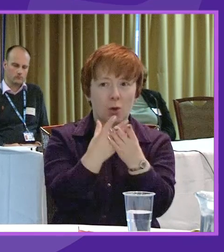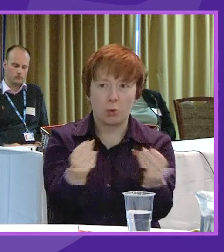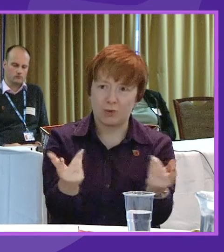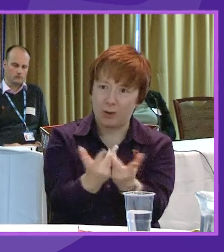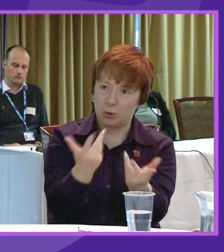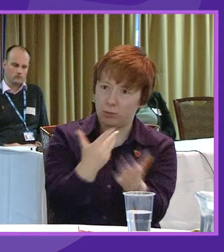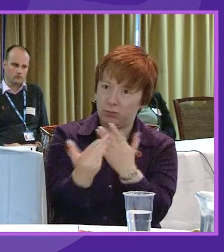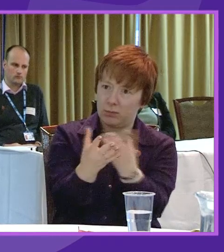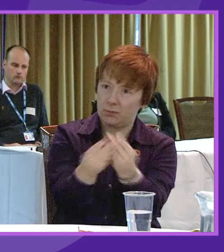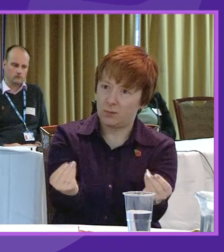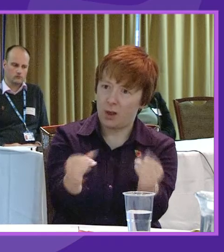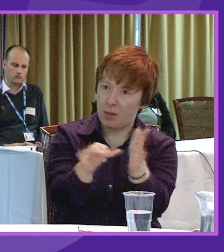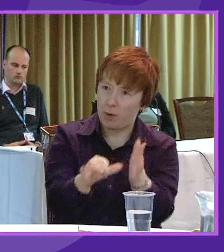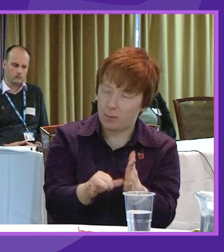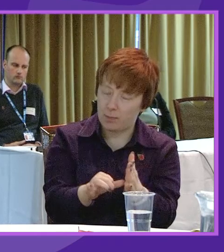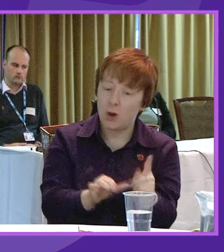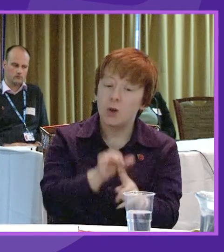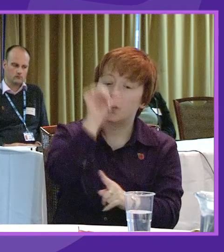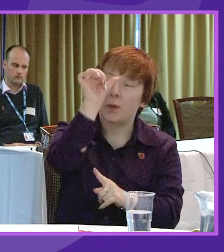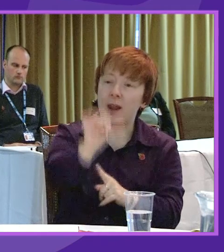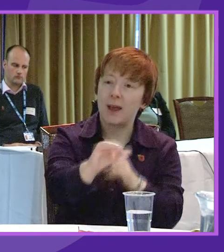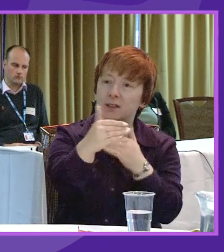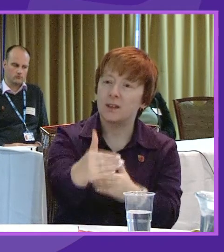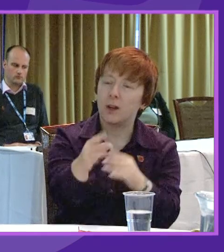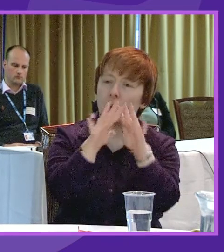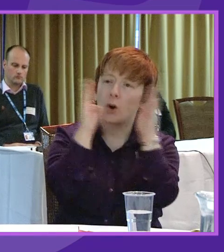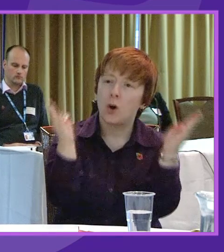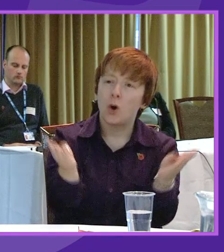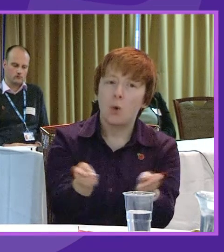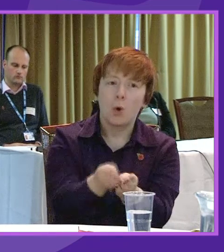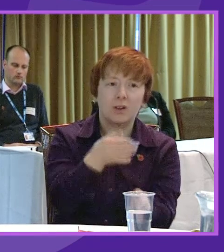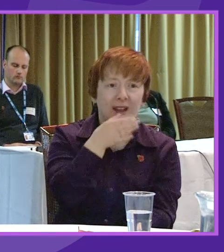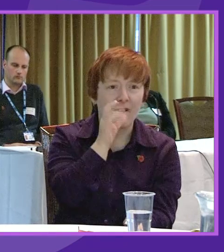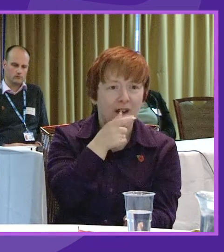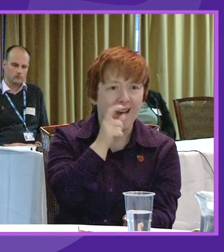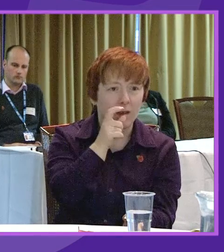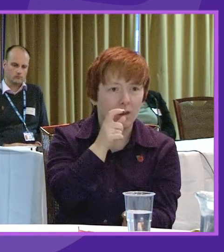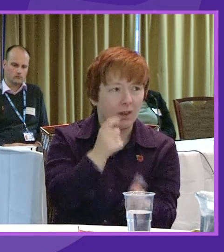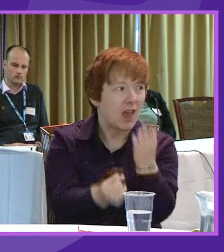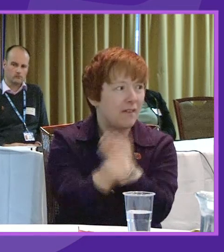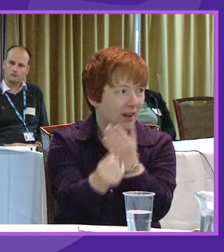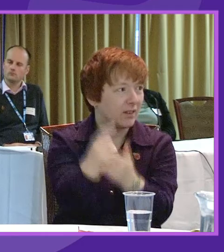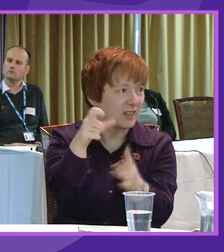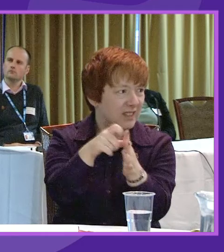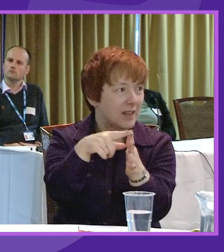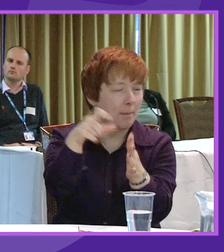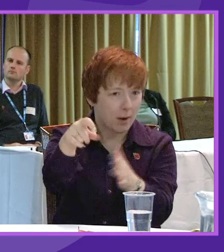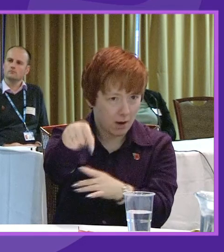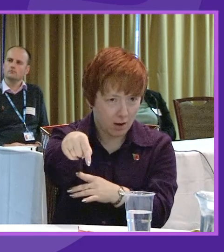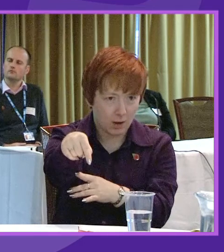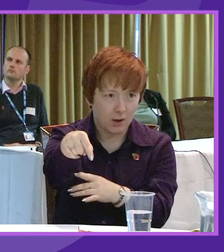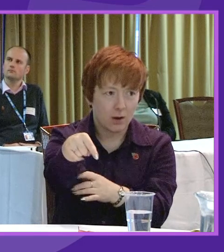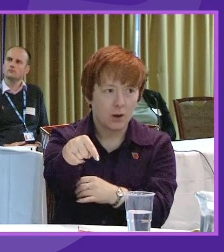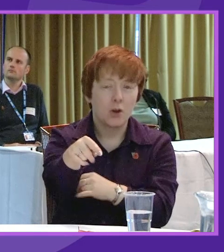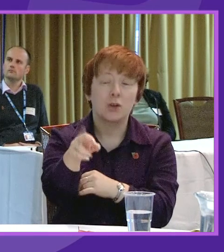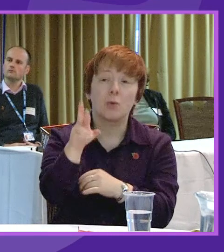some solutions to address this. So the next step of this work is a World Cafe event, which we're having in December, to begin to